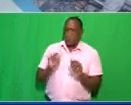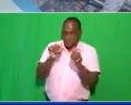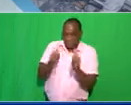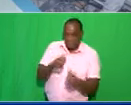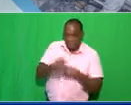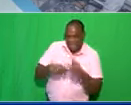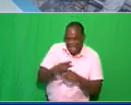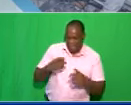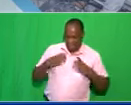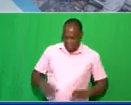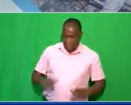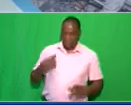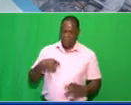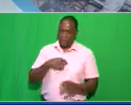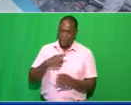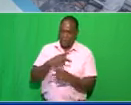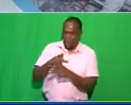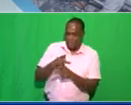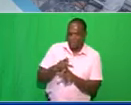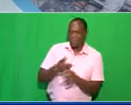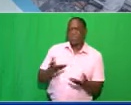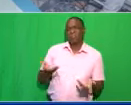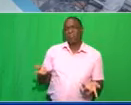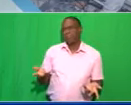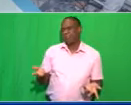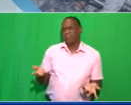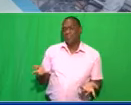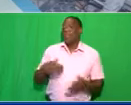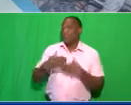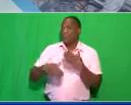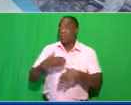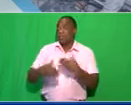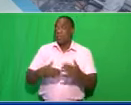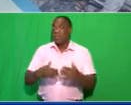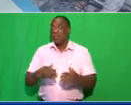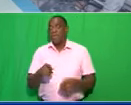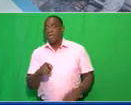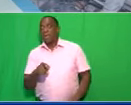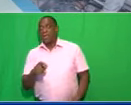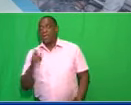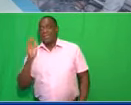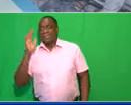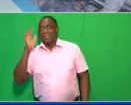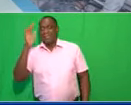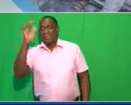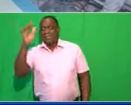perhaps what we get at the end of the day is a product that we have serious concerns about and that we have a lot of problems with.